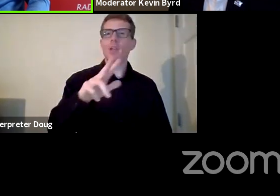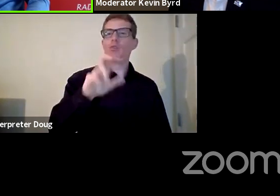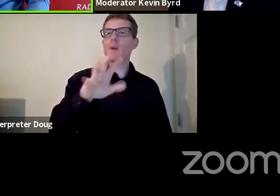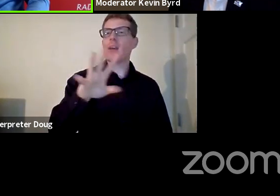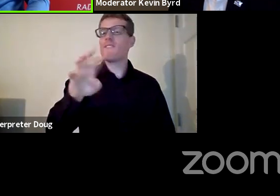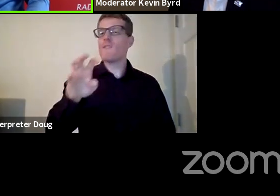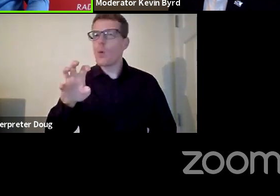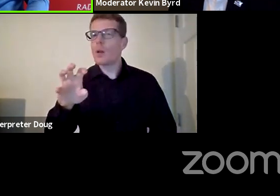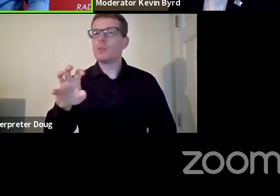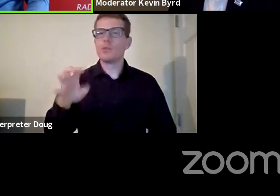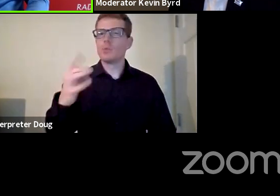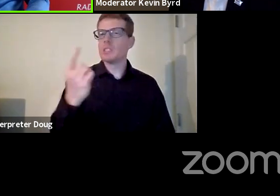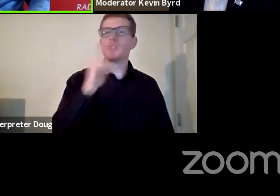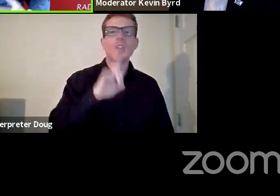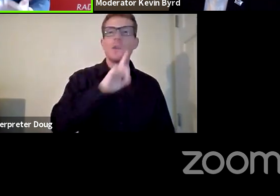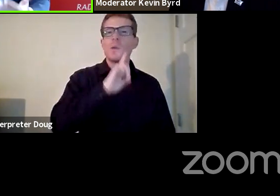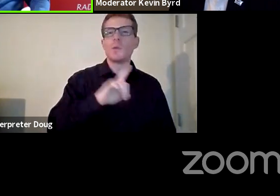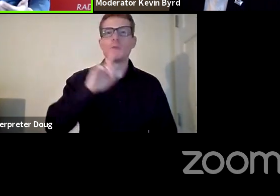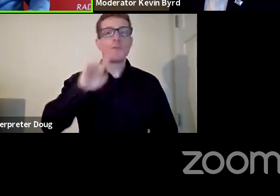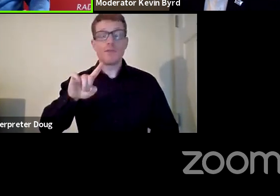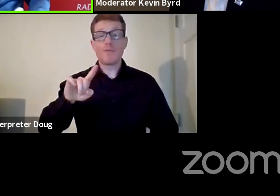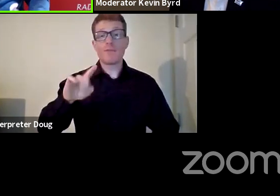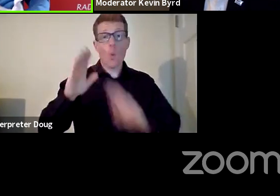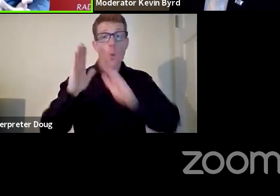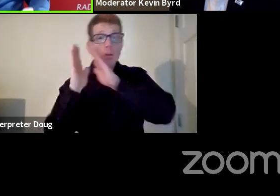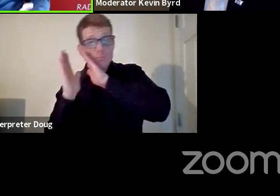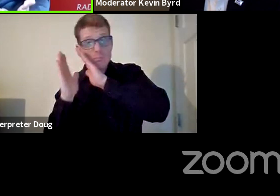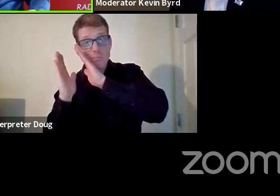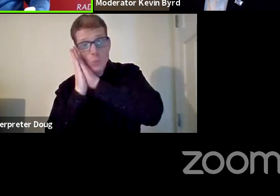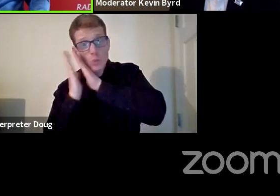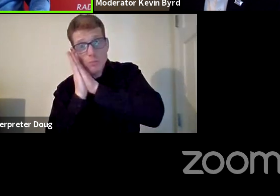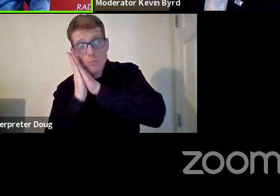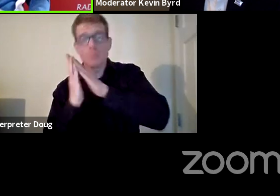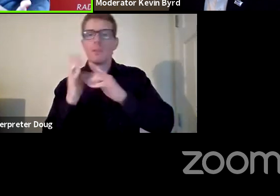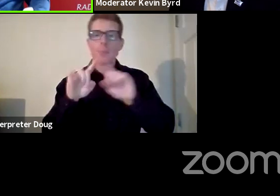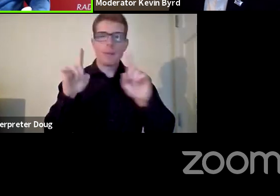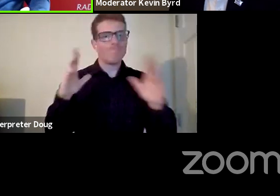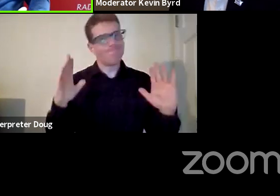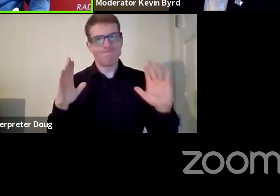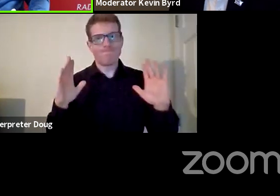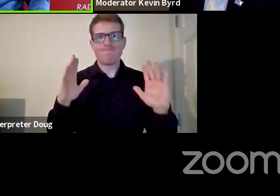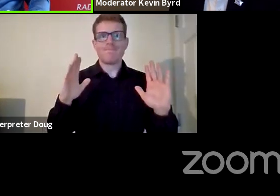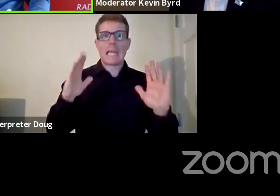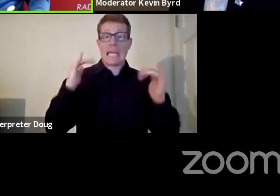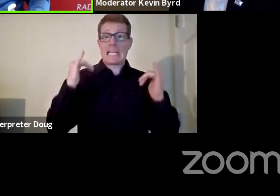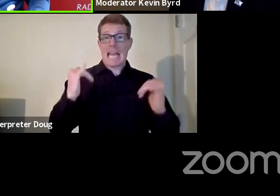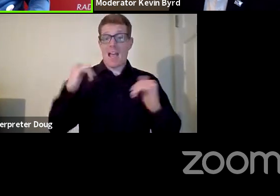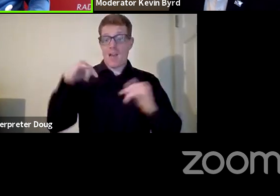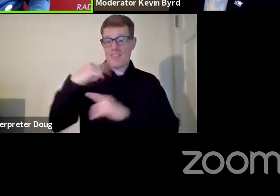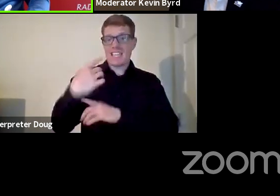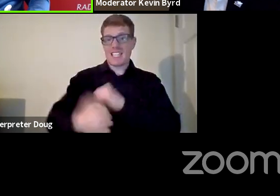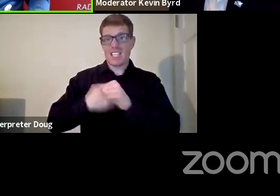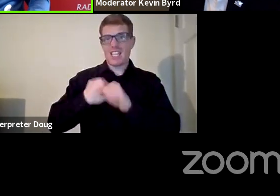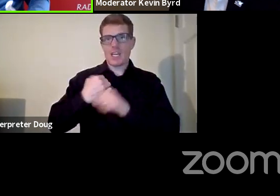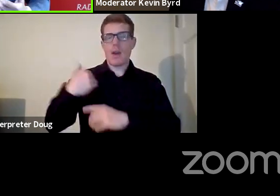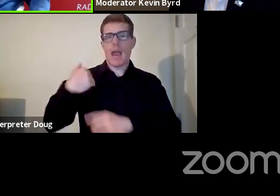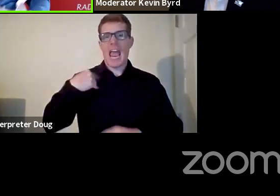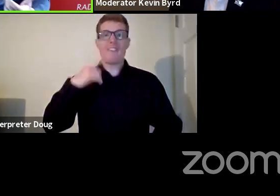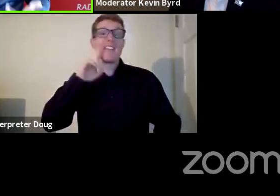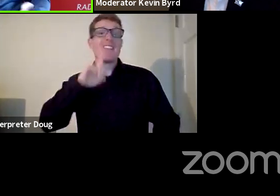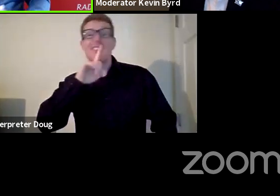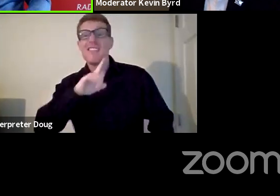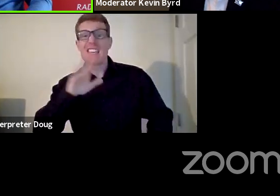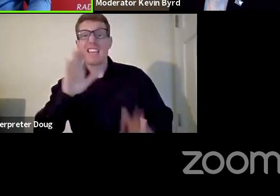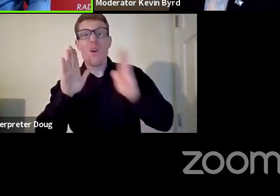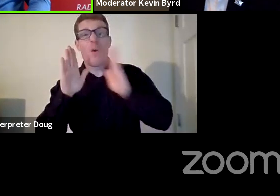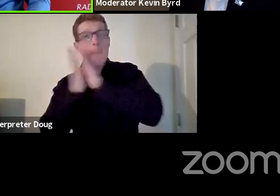about 600. And so you have more individuals requesting singles, and we're working to look at how we can support